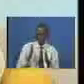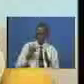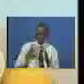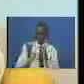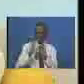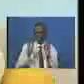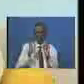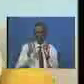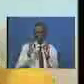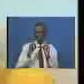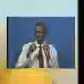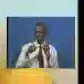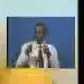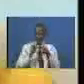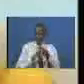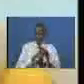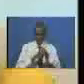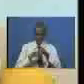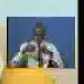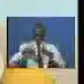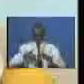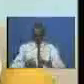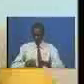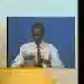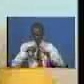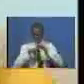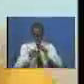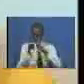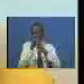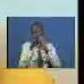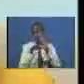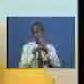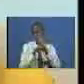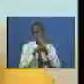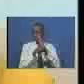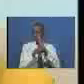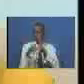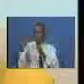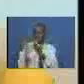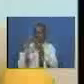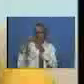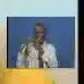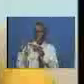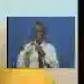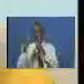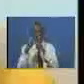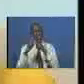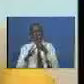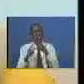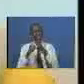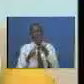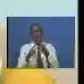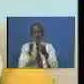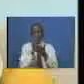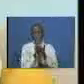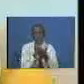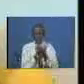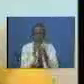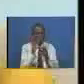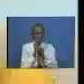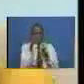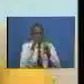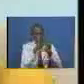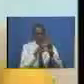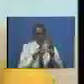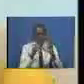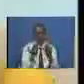almost by the time I came into this program about six to seven years ago almost more than 50% of our albino children were single parent